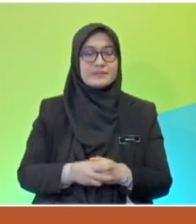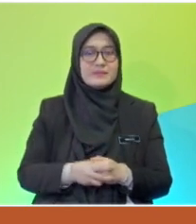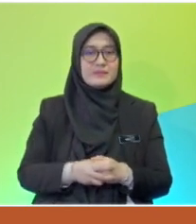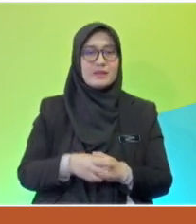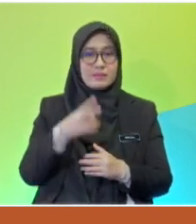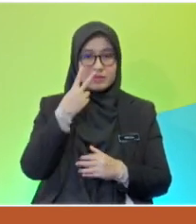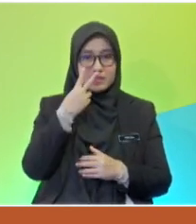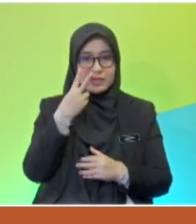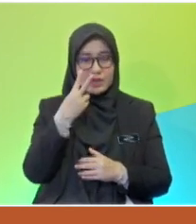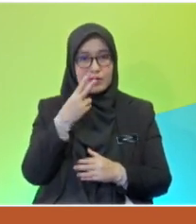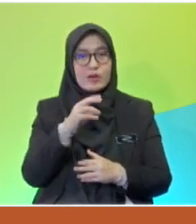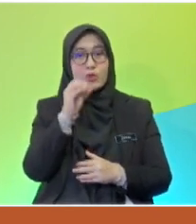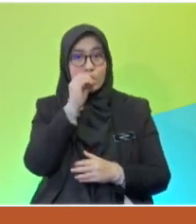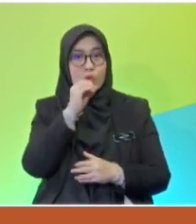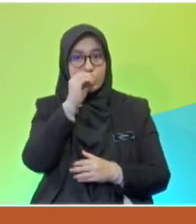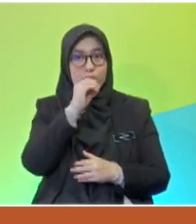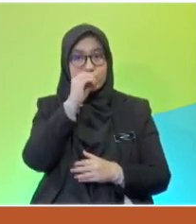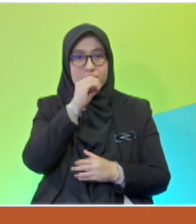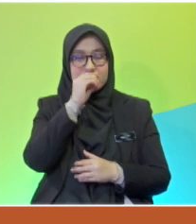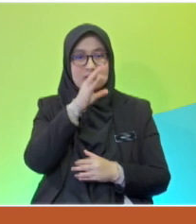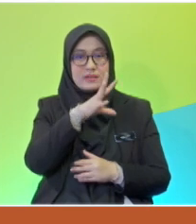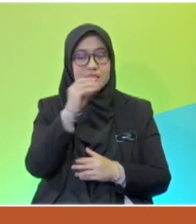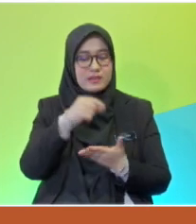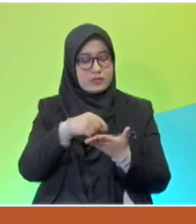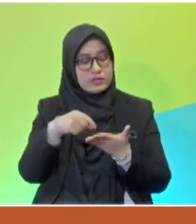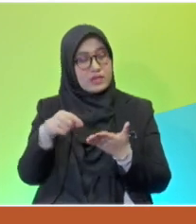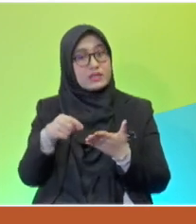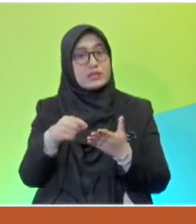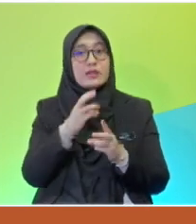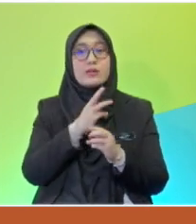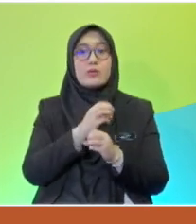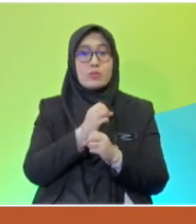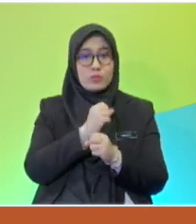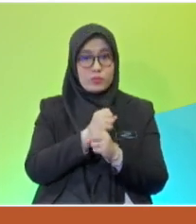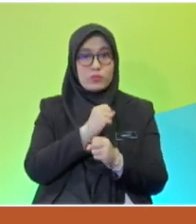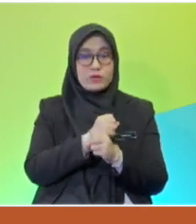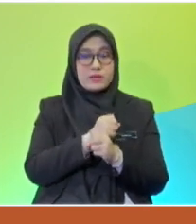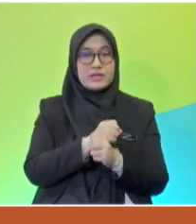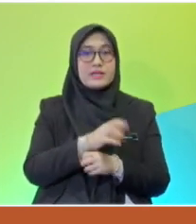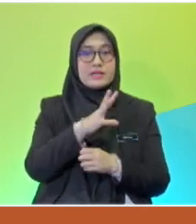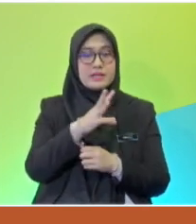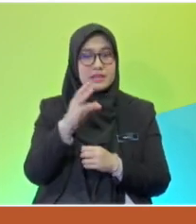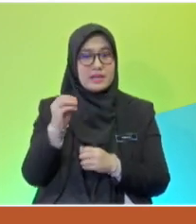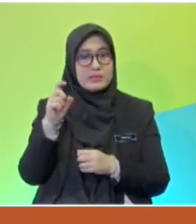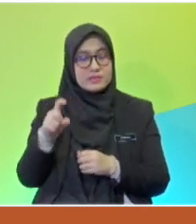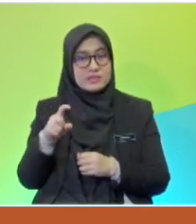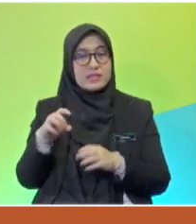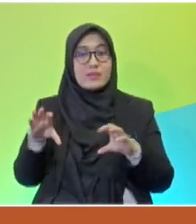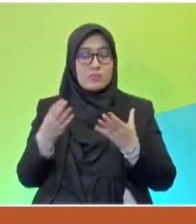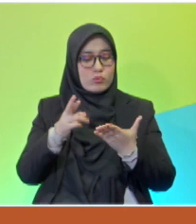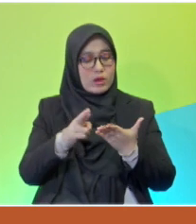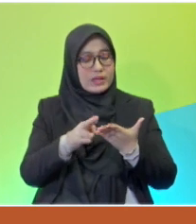oral or written work, record it, all right? And you need to prepare a report. Now, you have